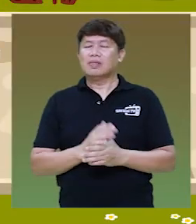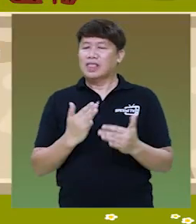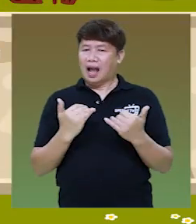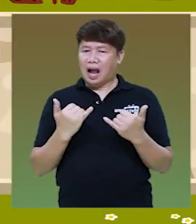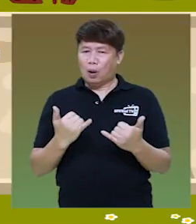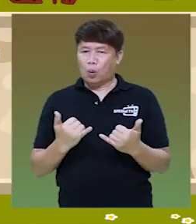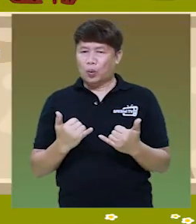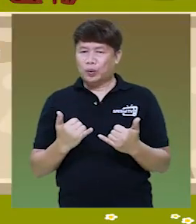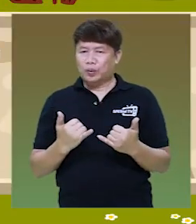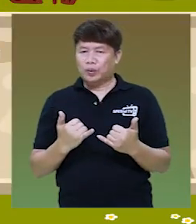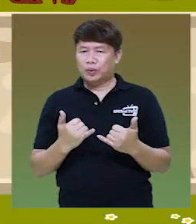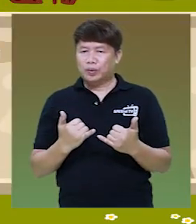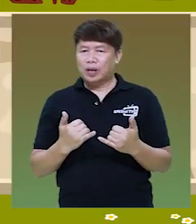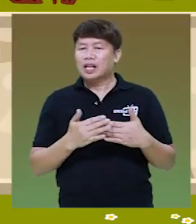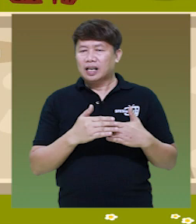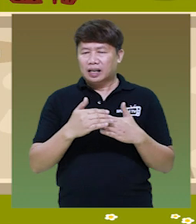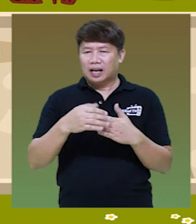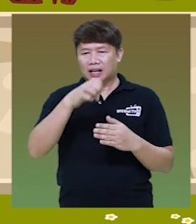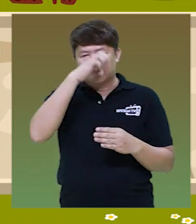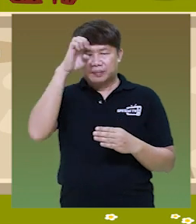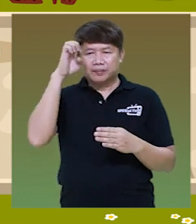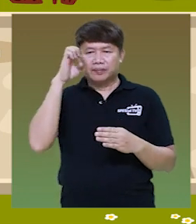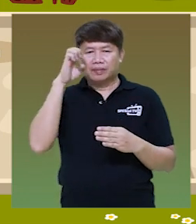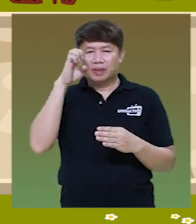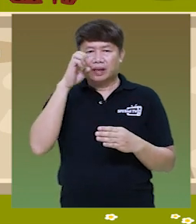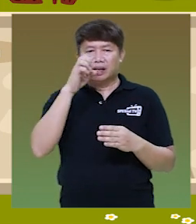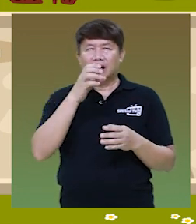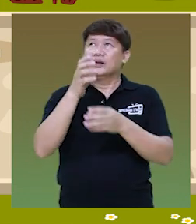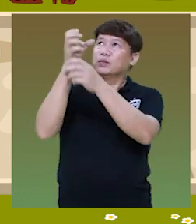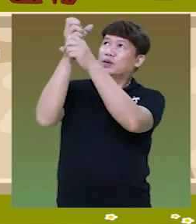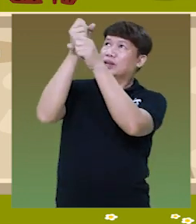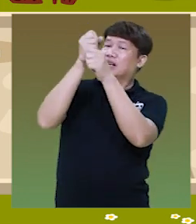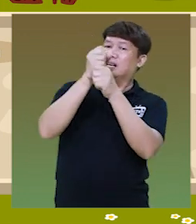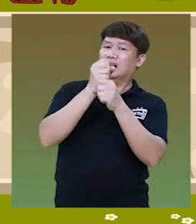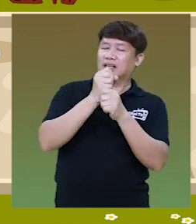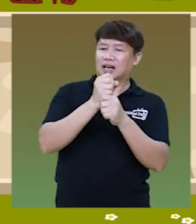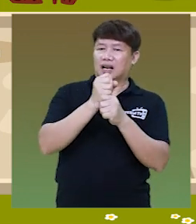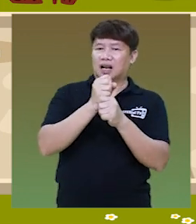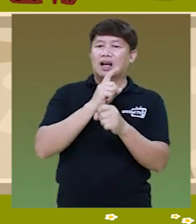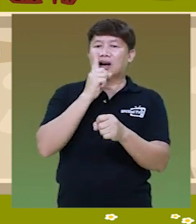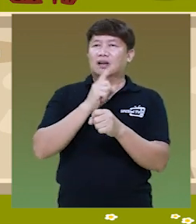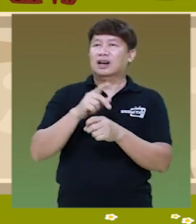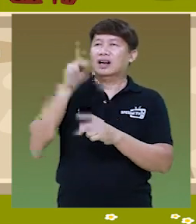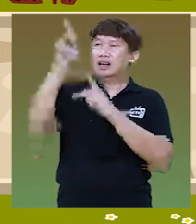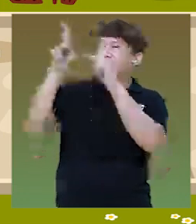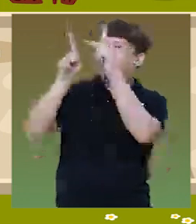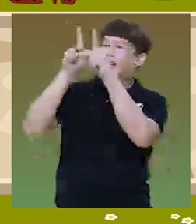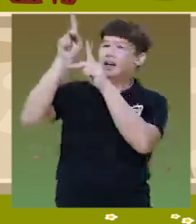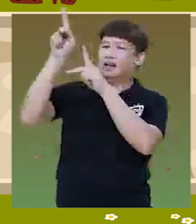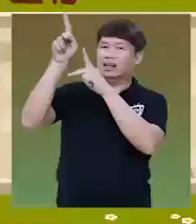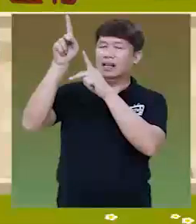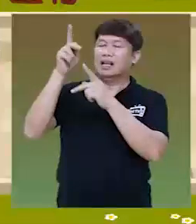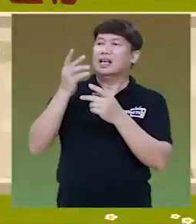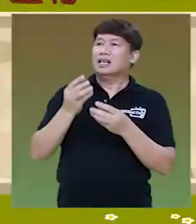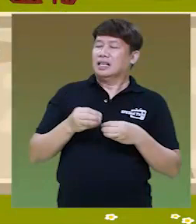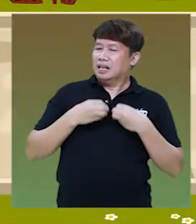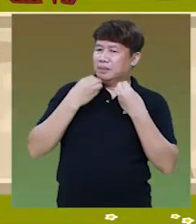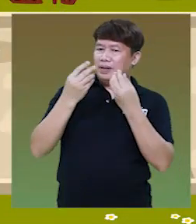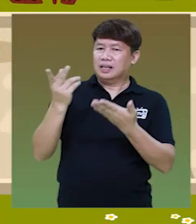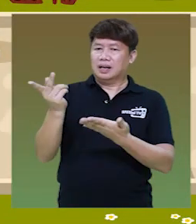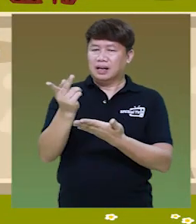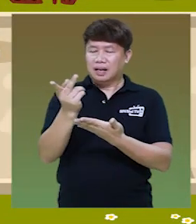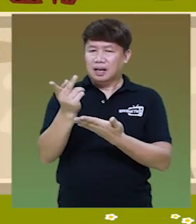Now, guide Eliz in pulling the correct kite to give the correct element of the story. Number